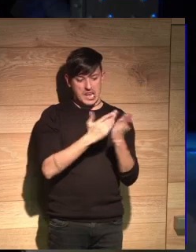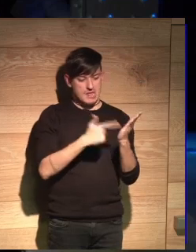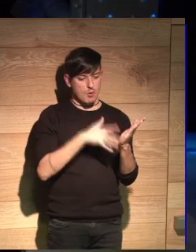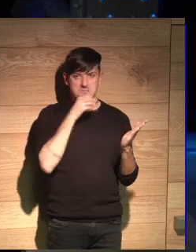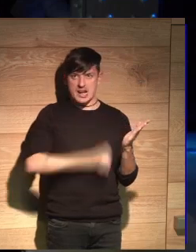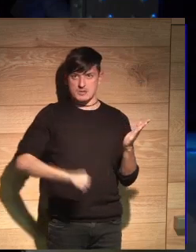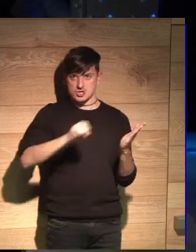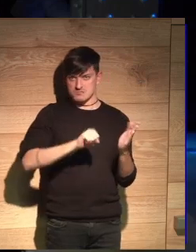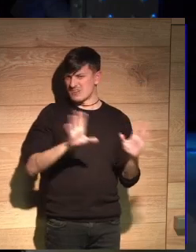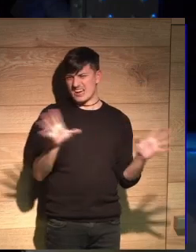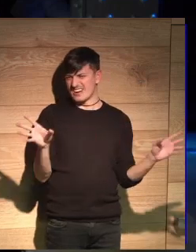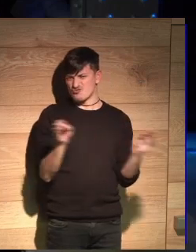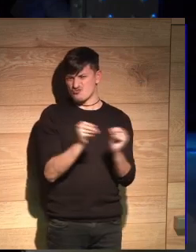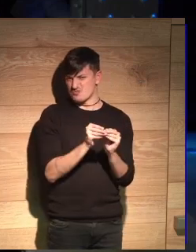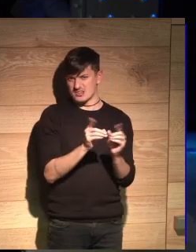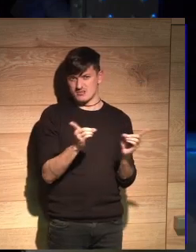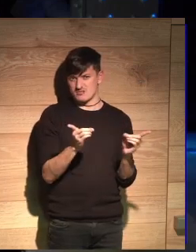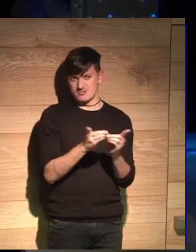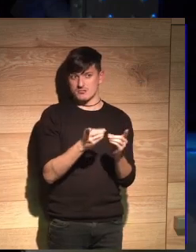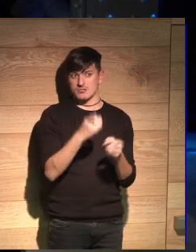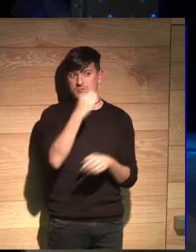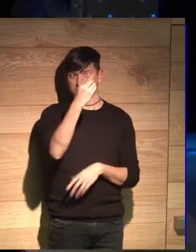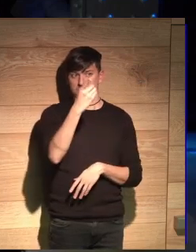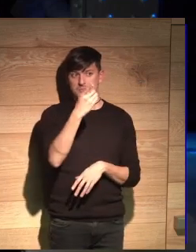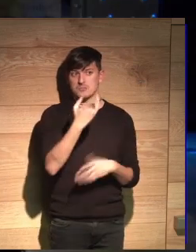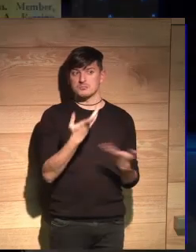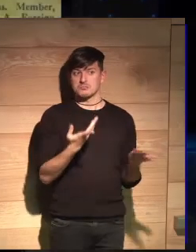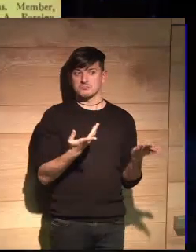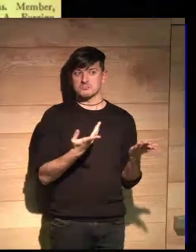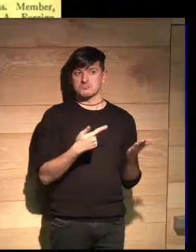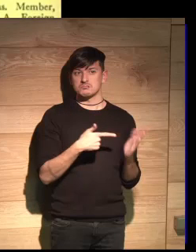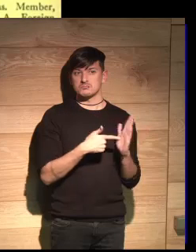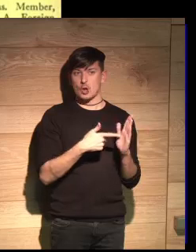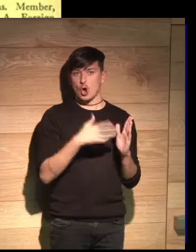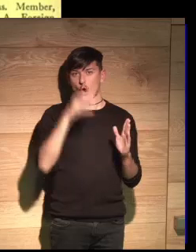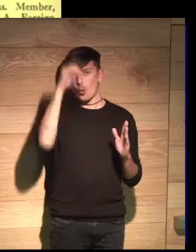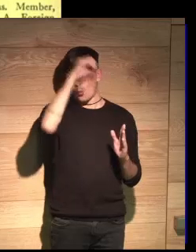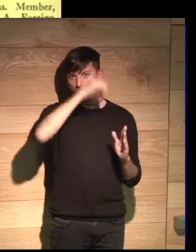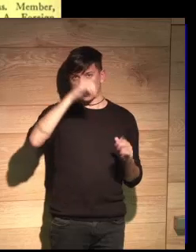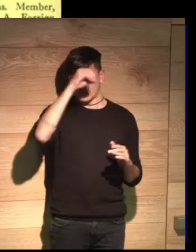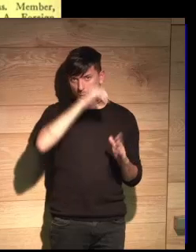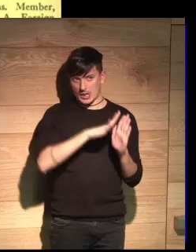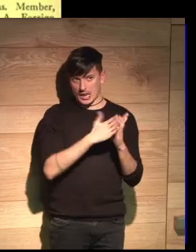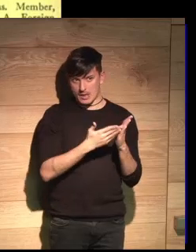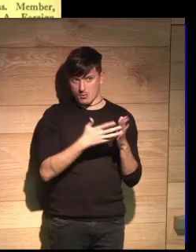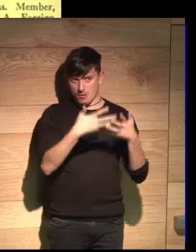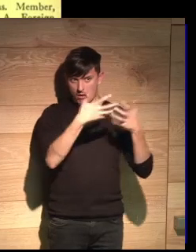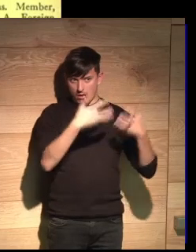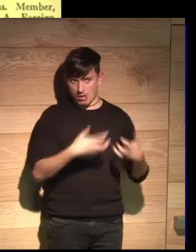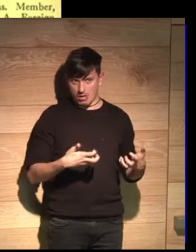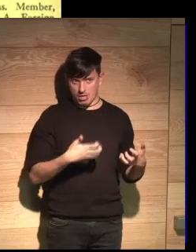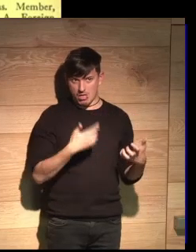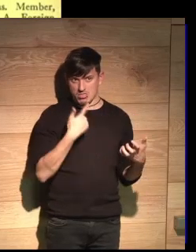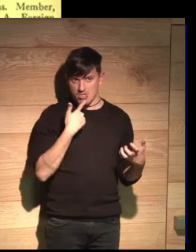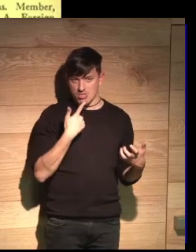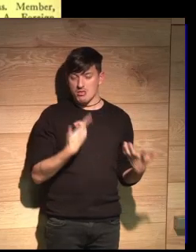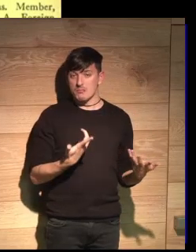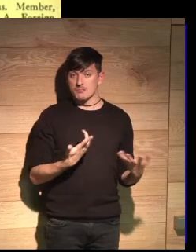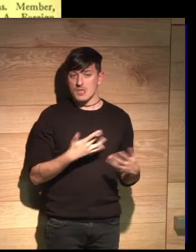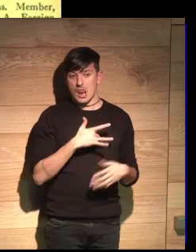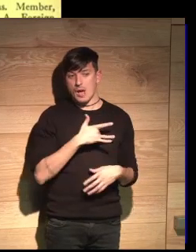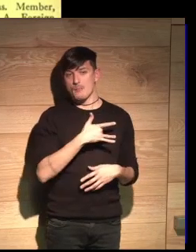that it was a wonderful book. And here we have a note about the book that says Müller is favor